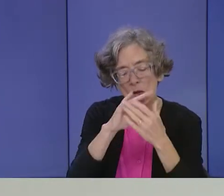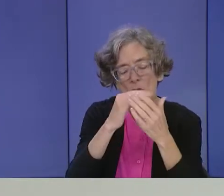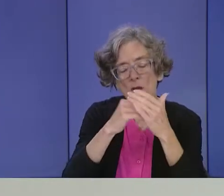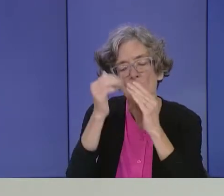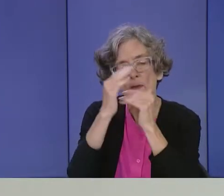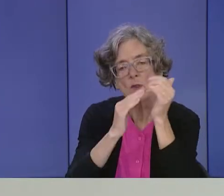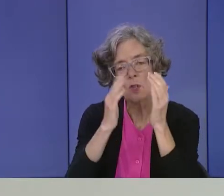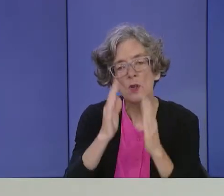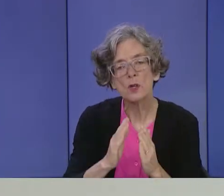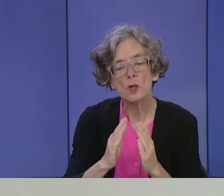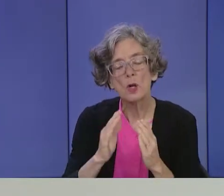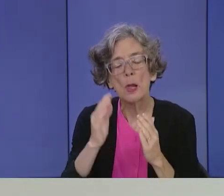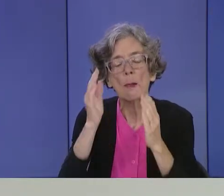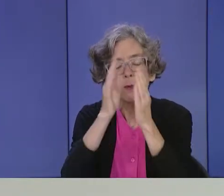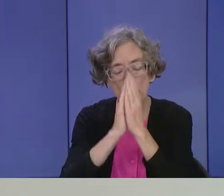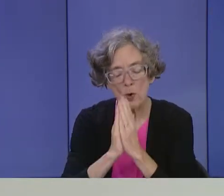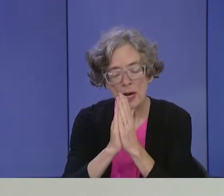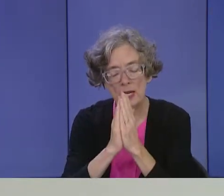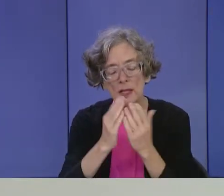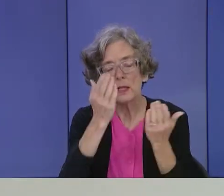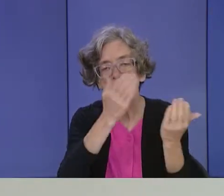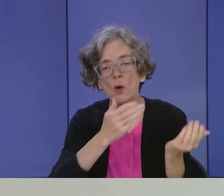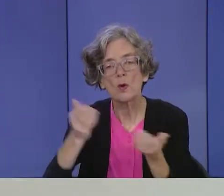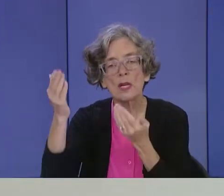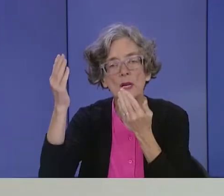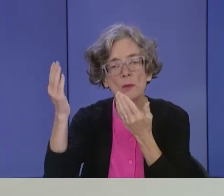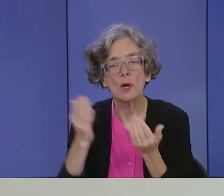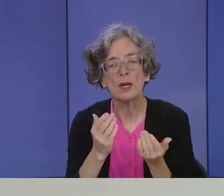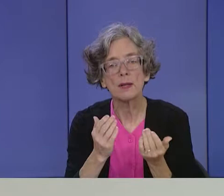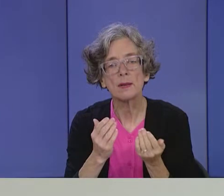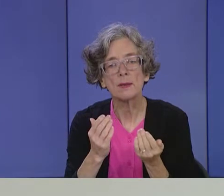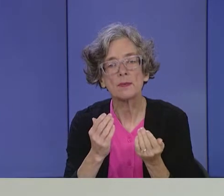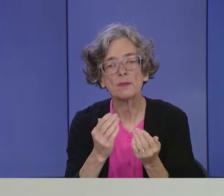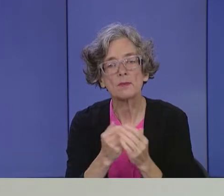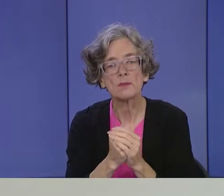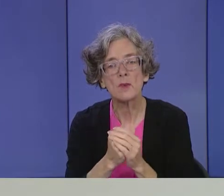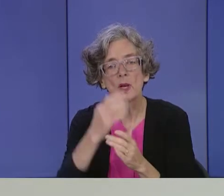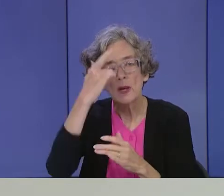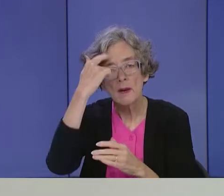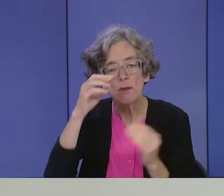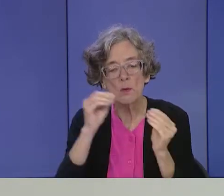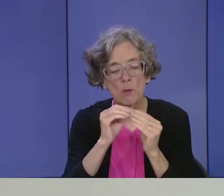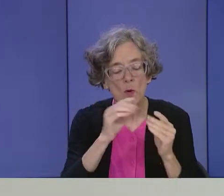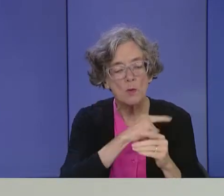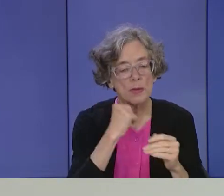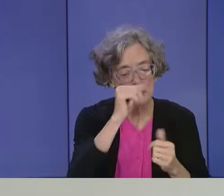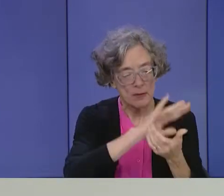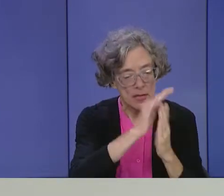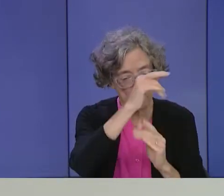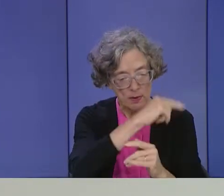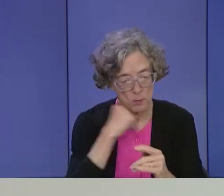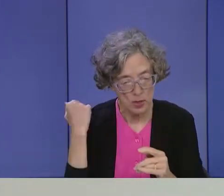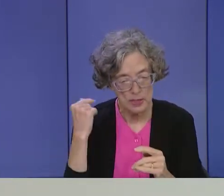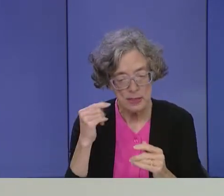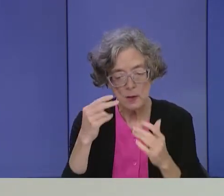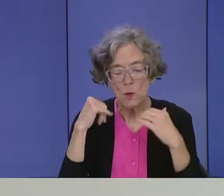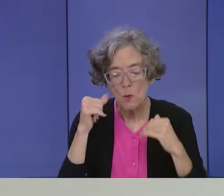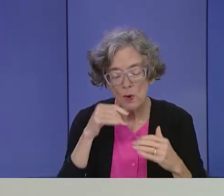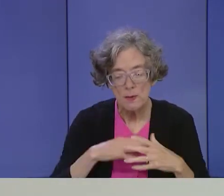comfort, we pray to the Lord. Lord, hear our prayer. For an increase of vocations to the